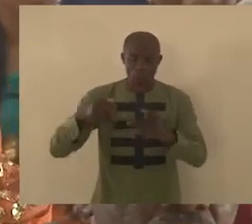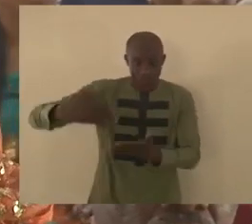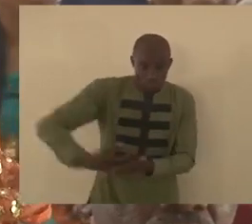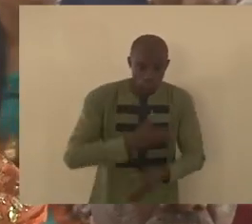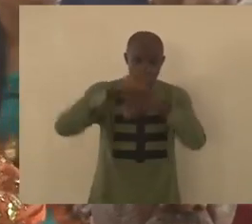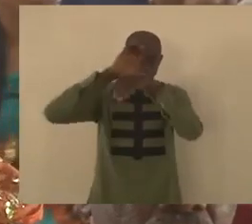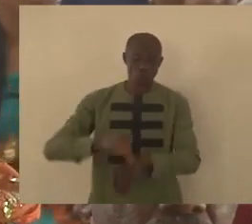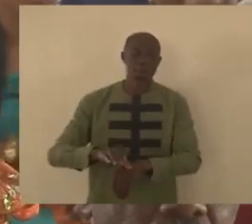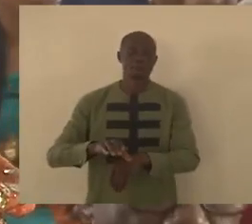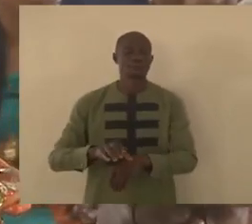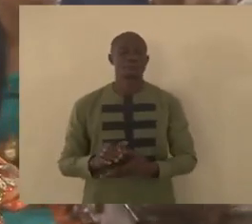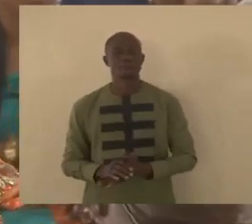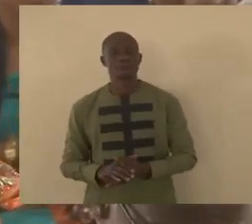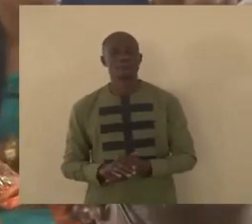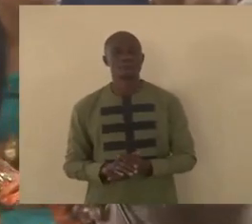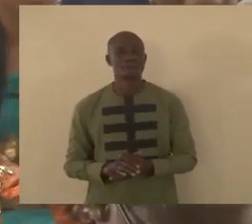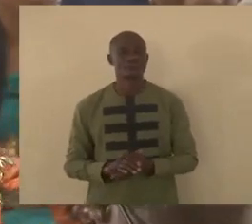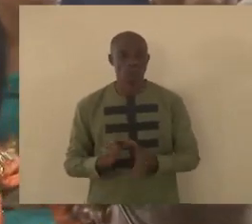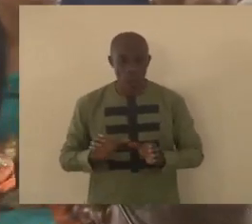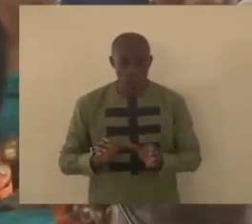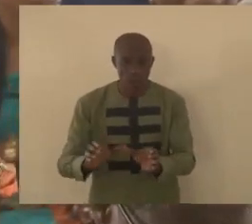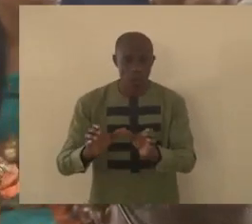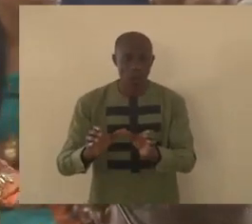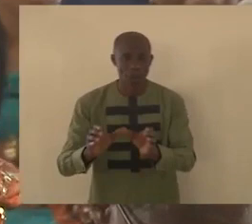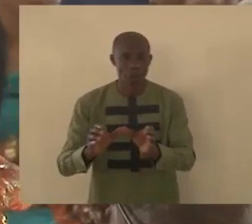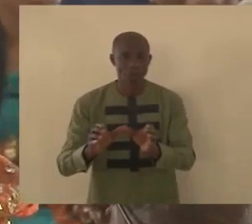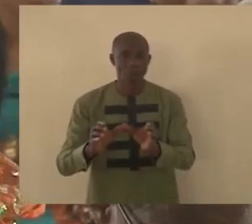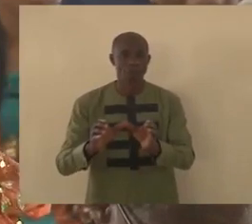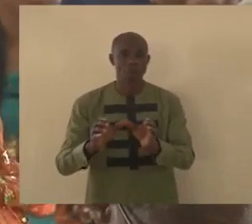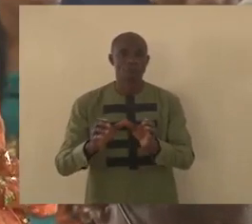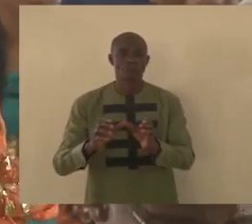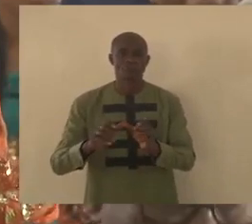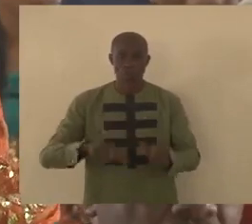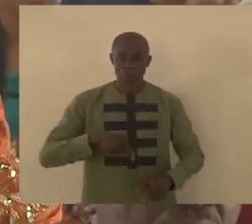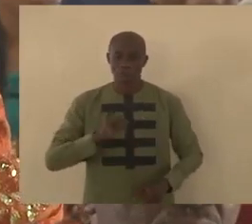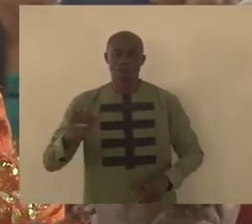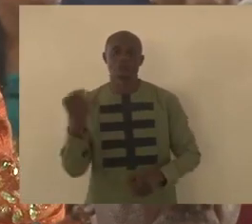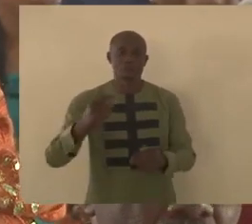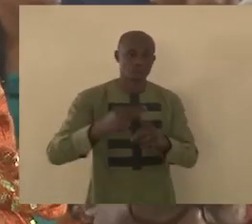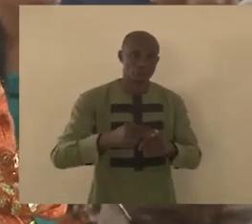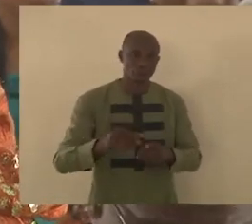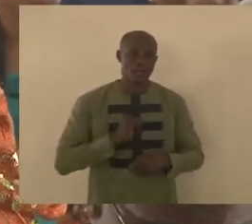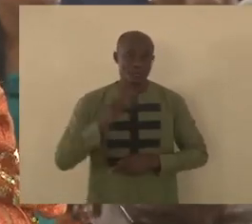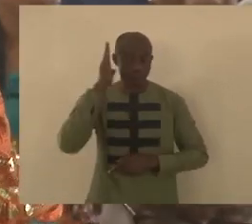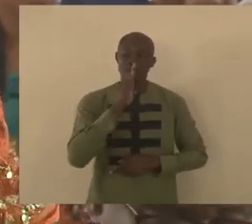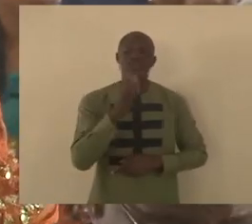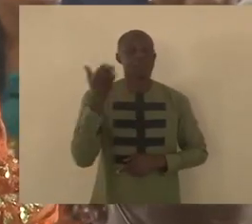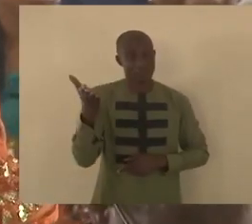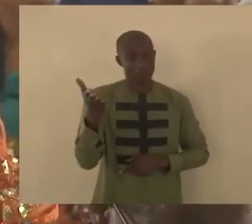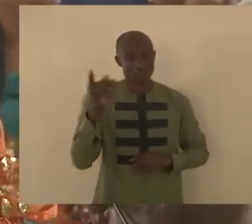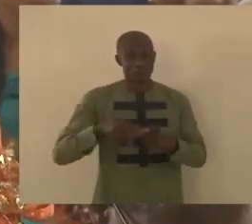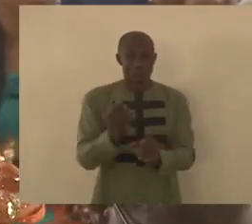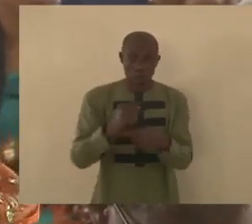new culture of me? I will continue to live the word. Living the word means I will be there